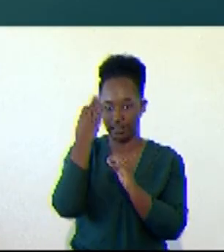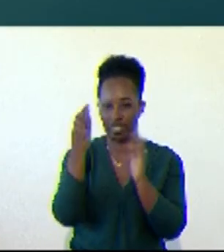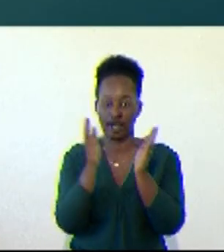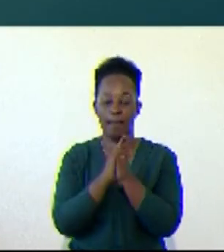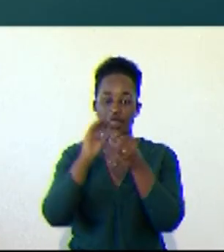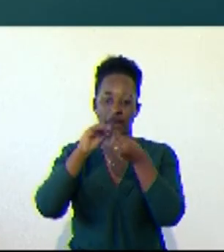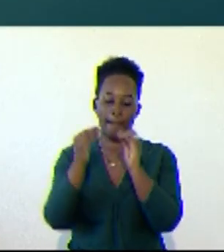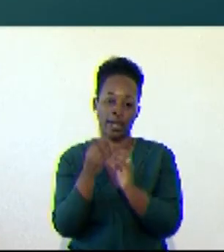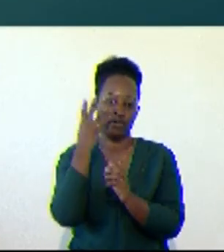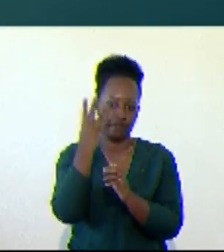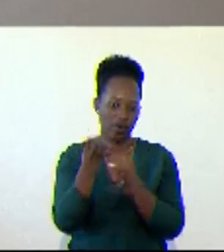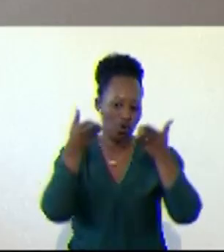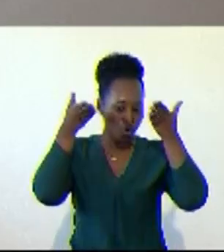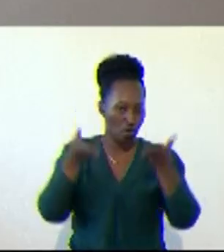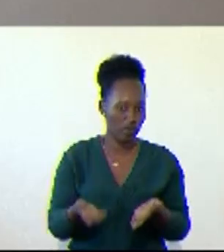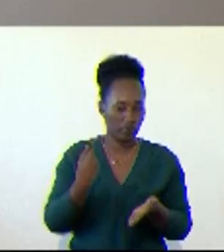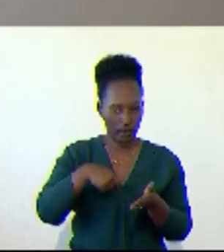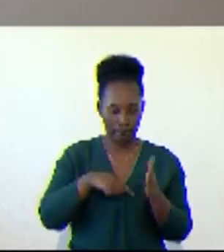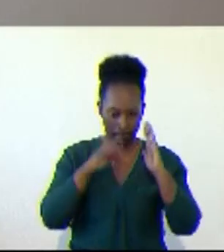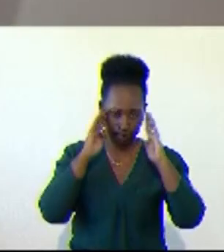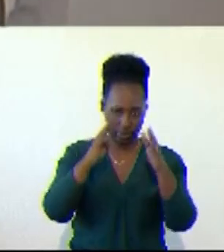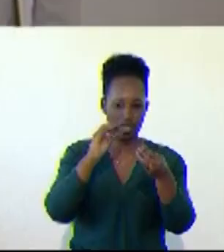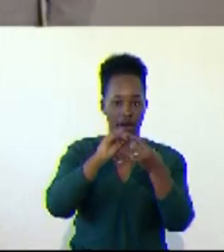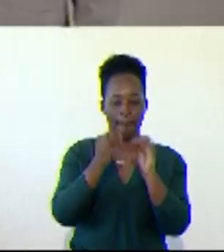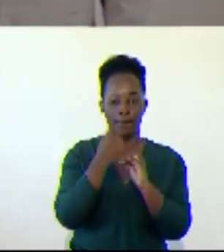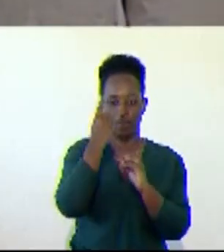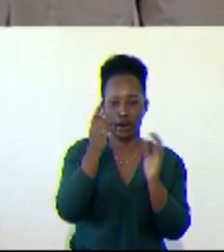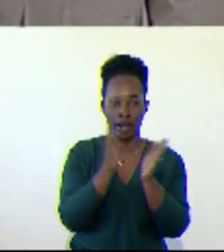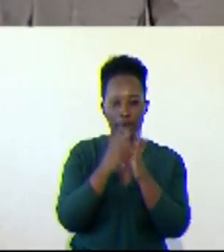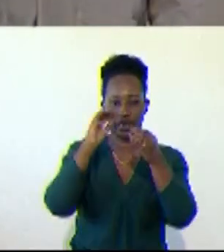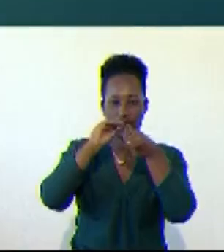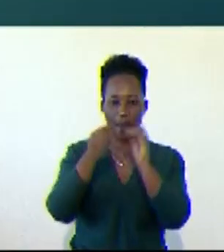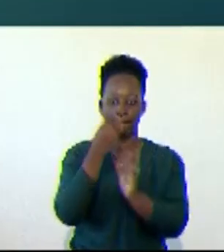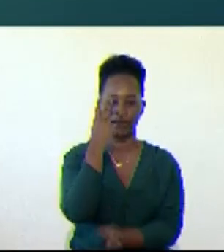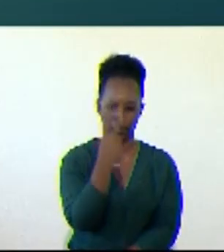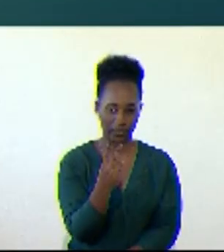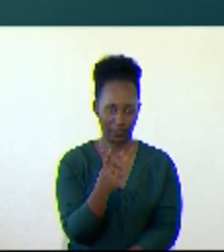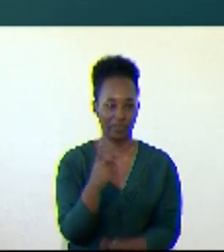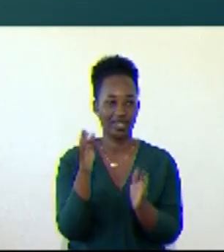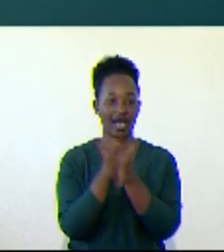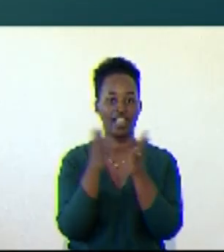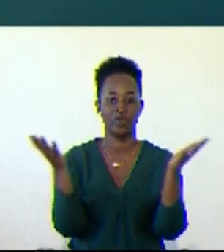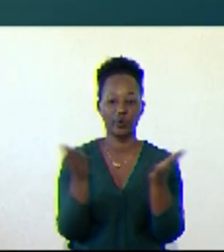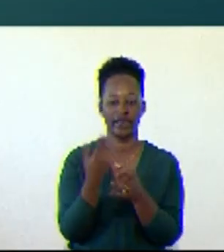So today we will focus on number 1 and number 2. And where we